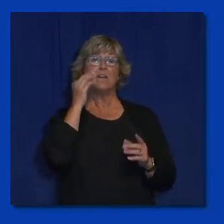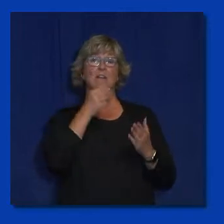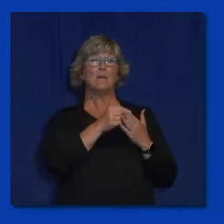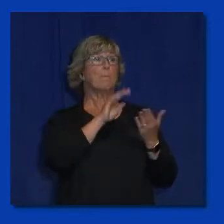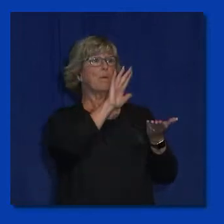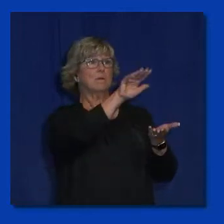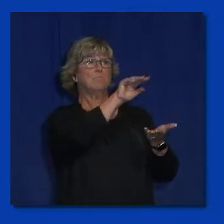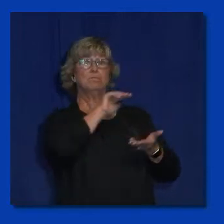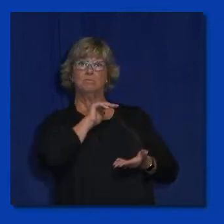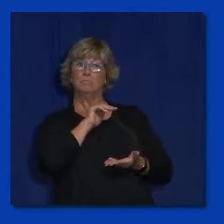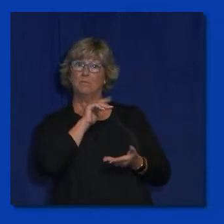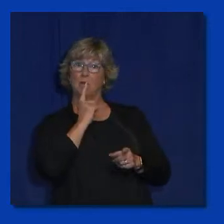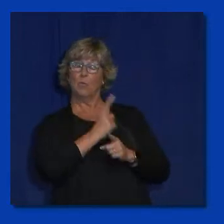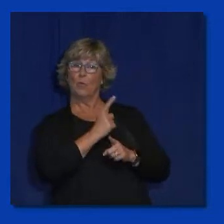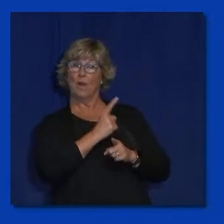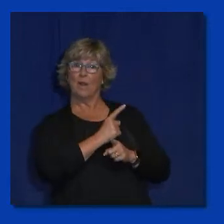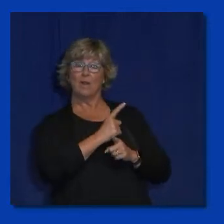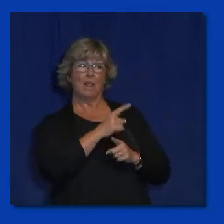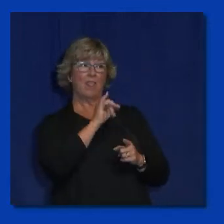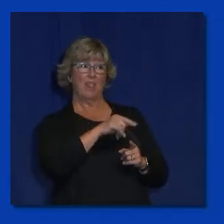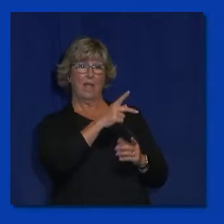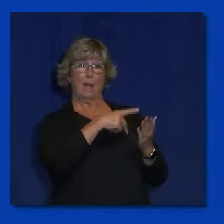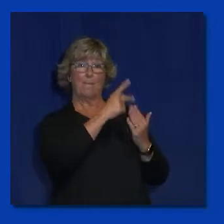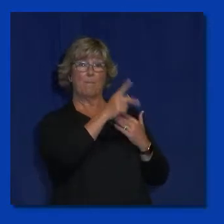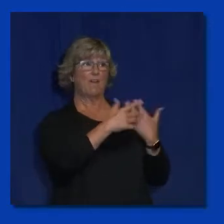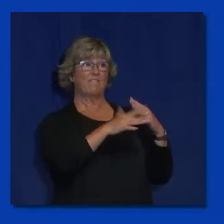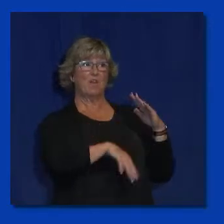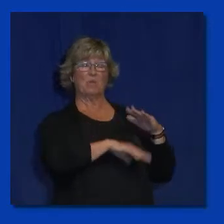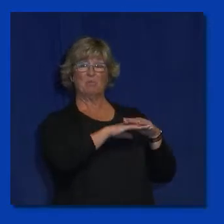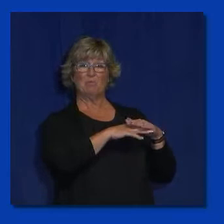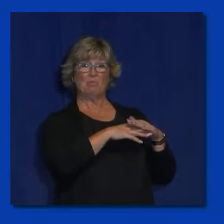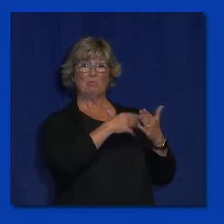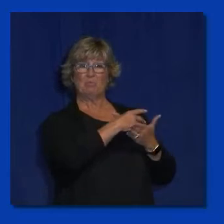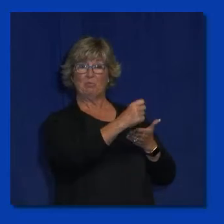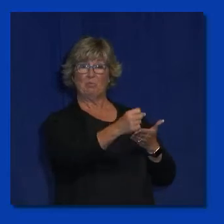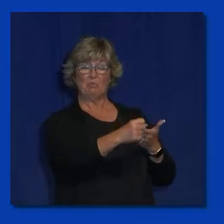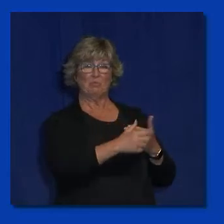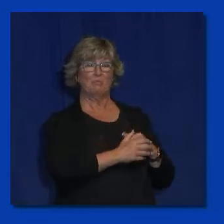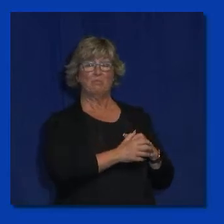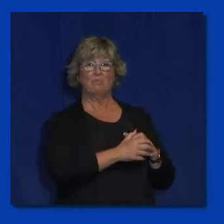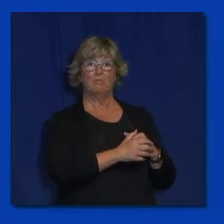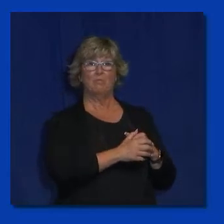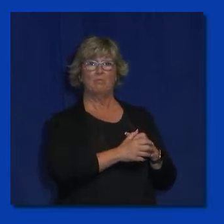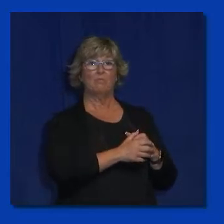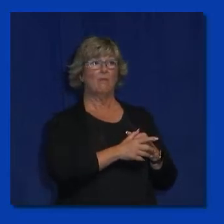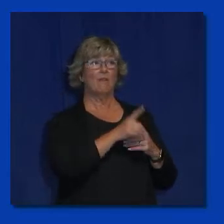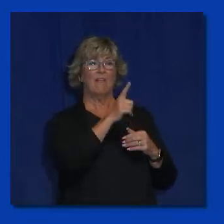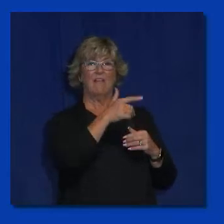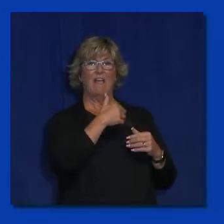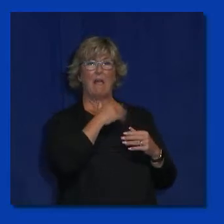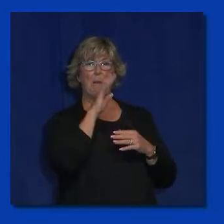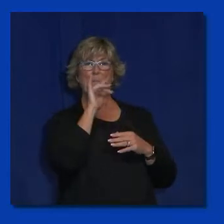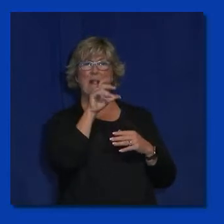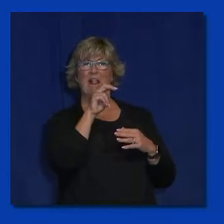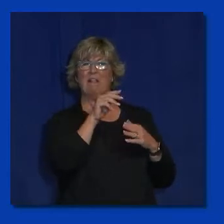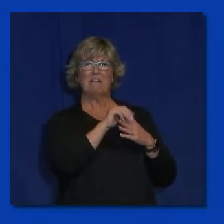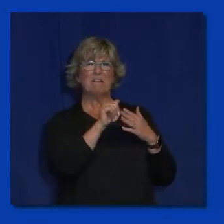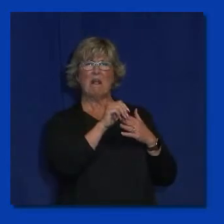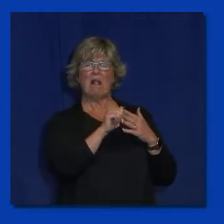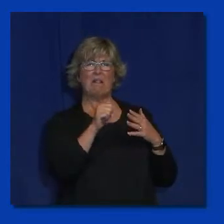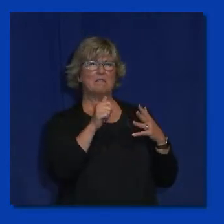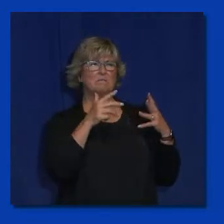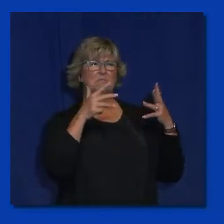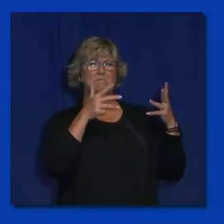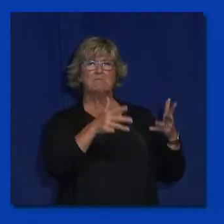rental assistance. That program capped out, and that program has billions and billions of dollars